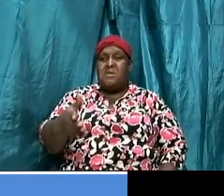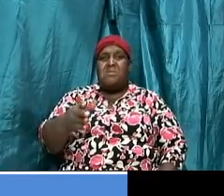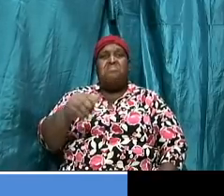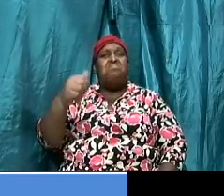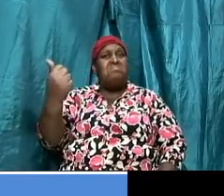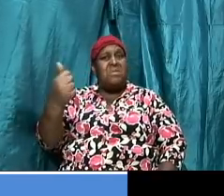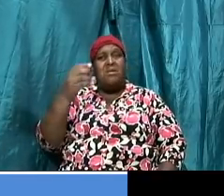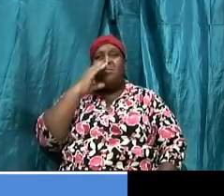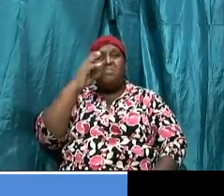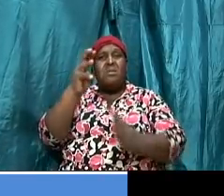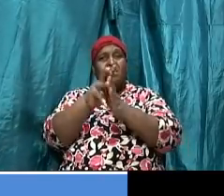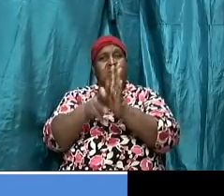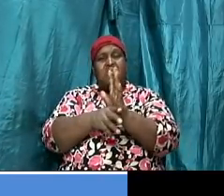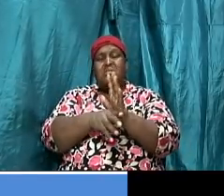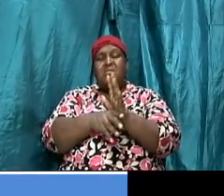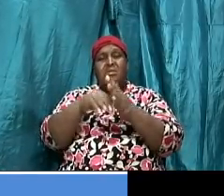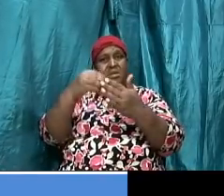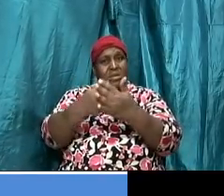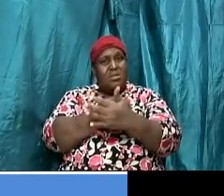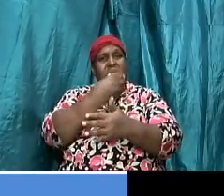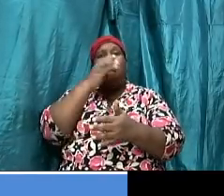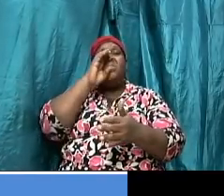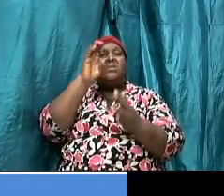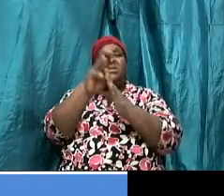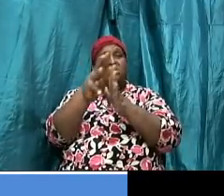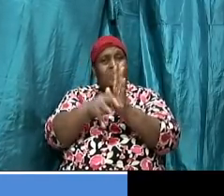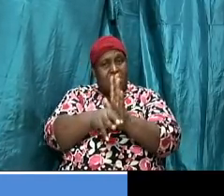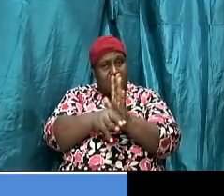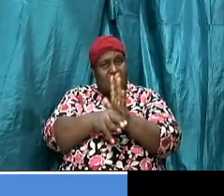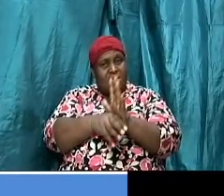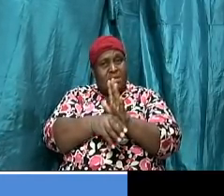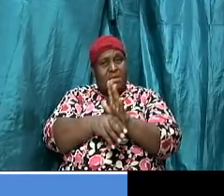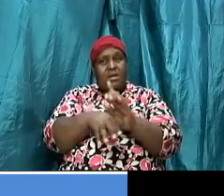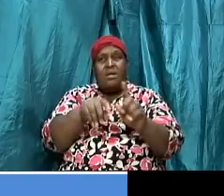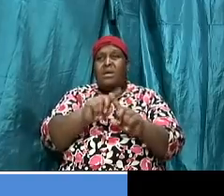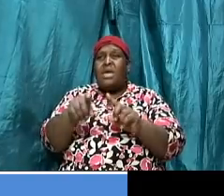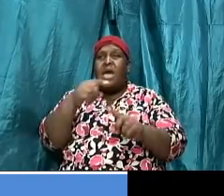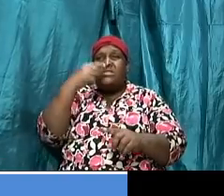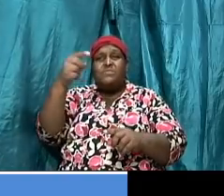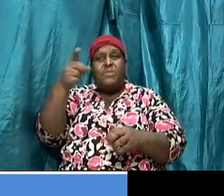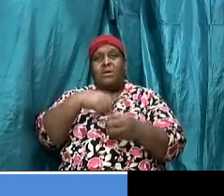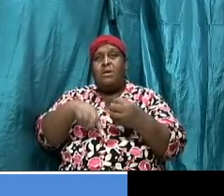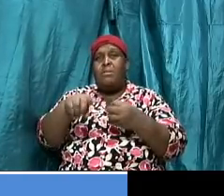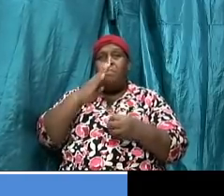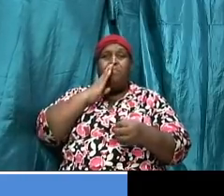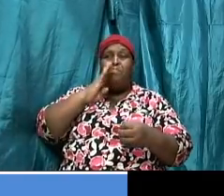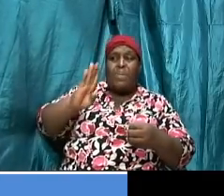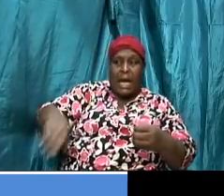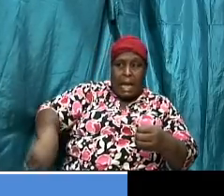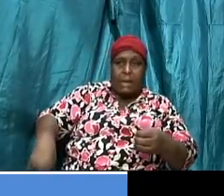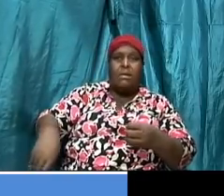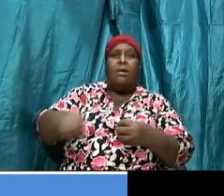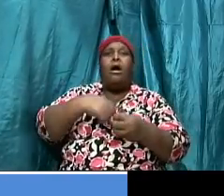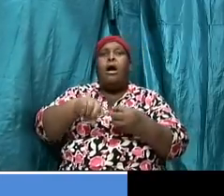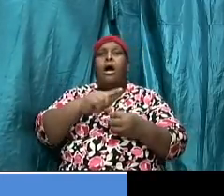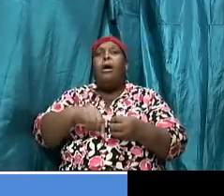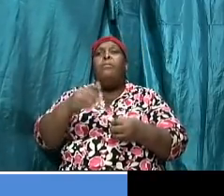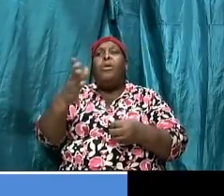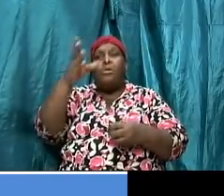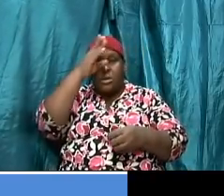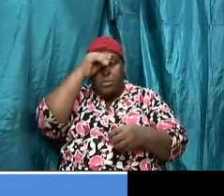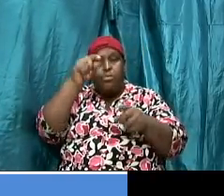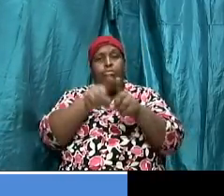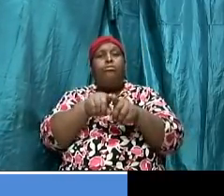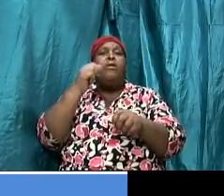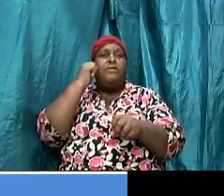Testament, the same applies, to the point where God said, you shouldn't even talk bad about your brethren, because that is murdering too. That's killing the brother spiritually. That's how